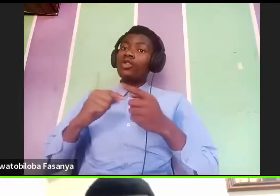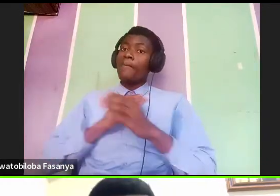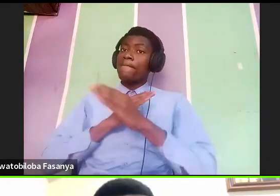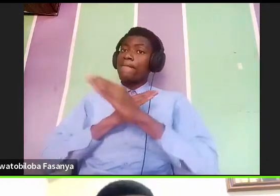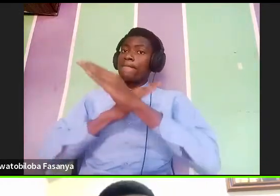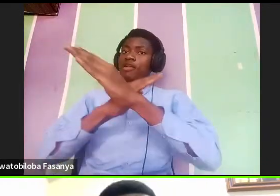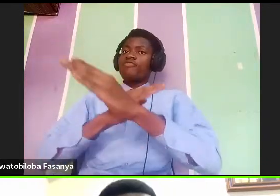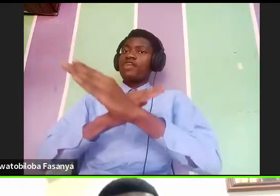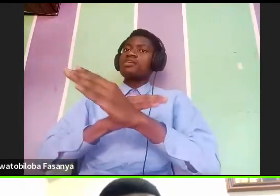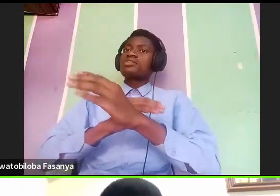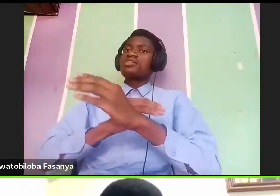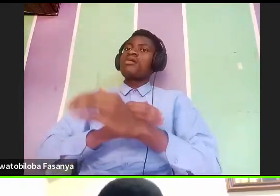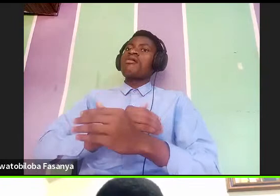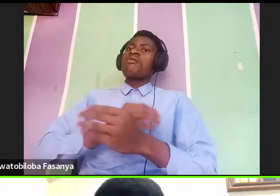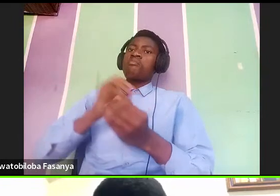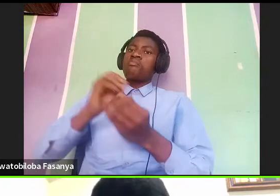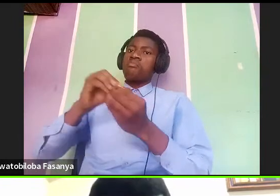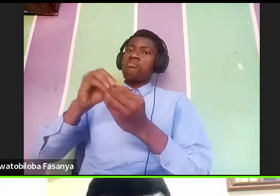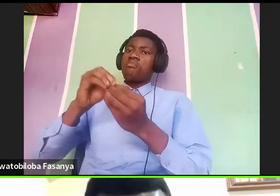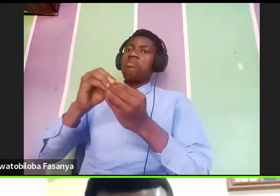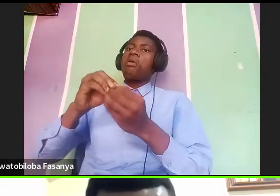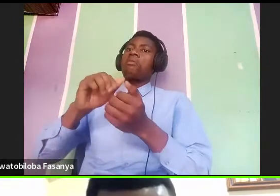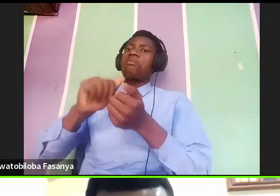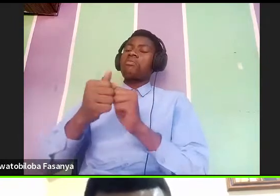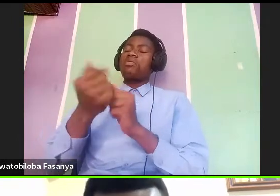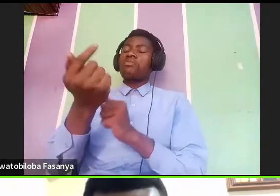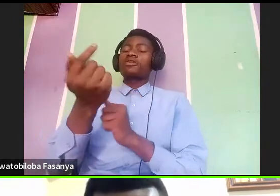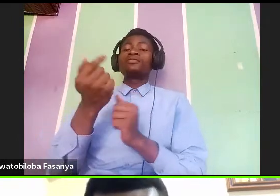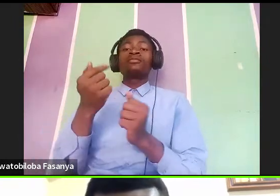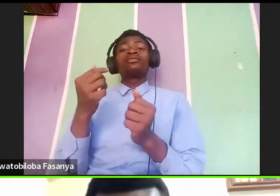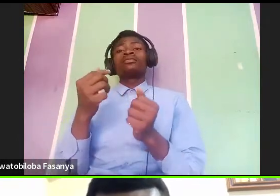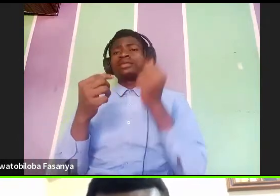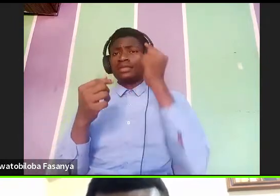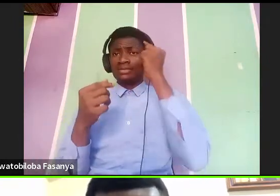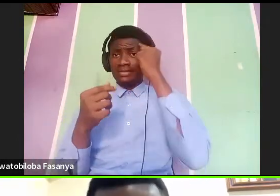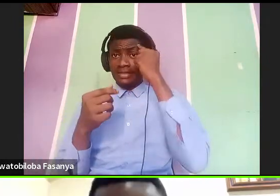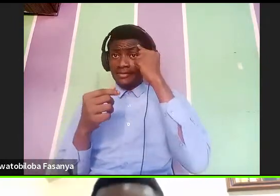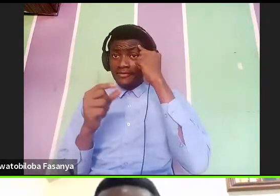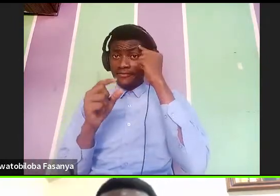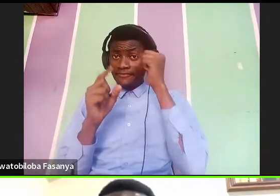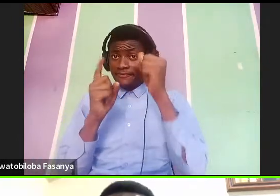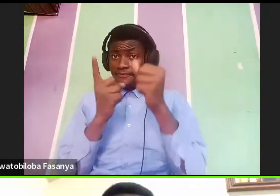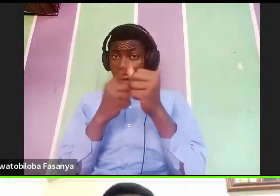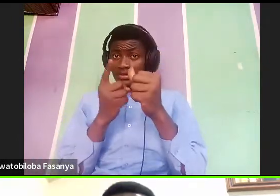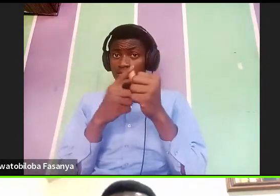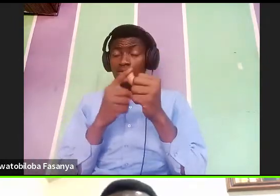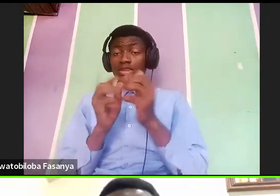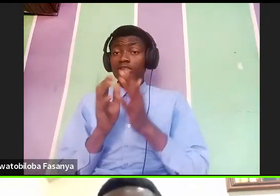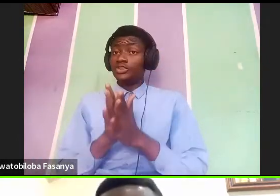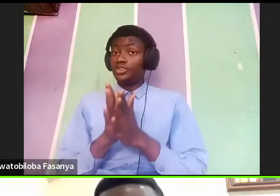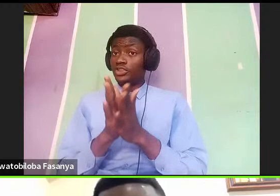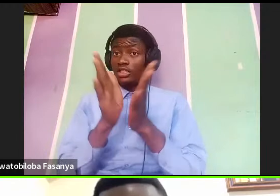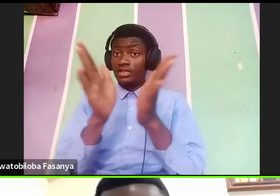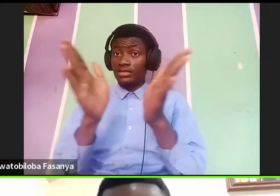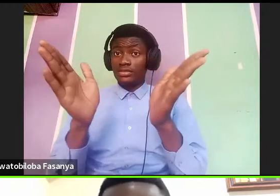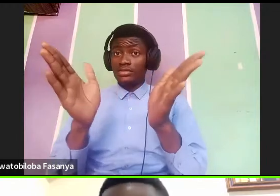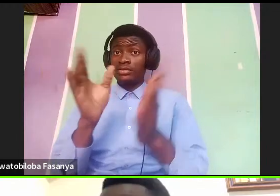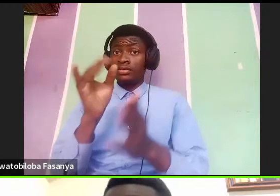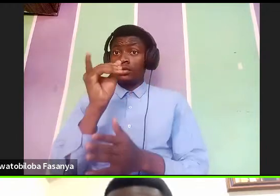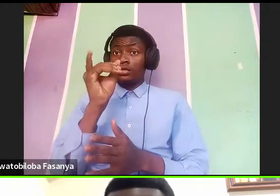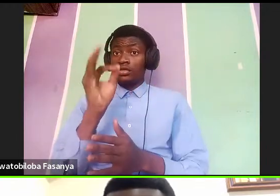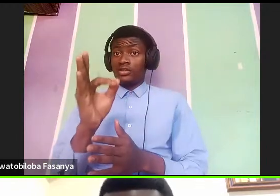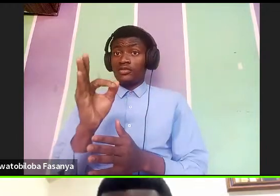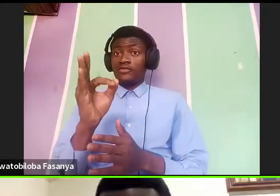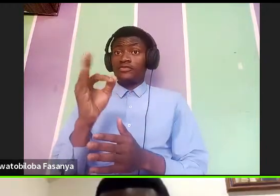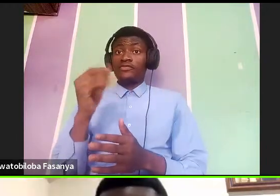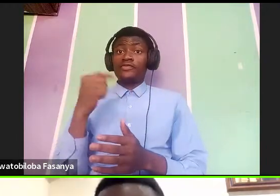Yeah, okay. So I think first of all is generally is if we're taking our children or